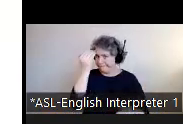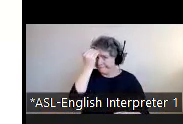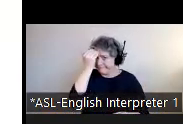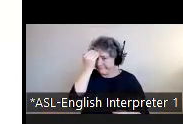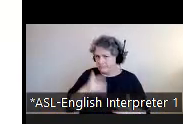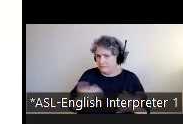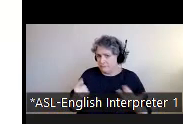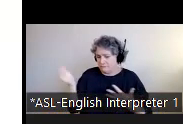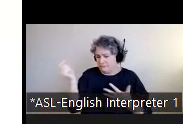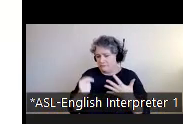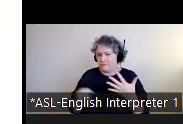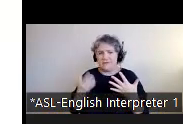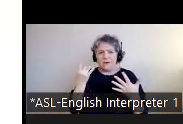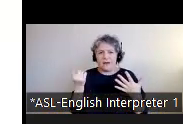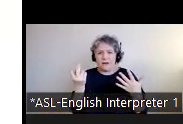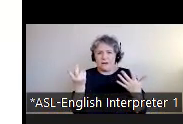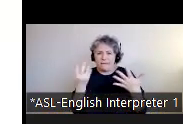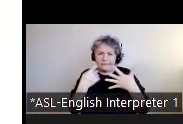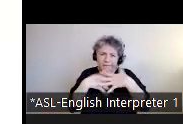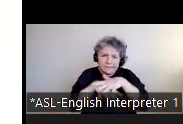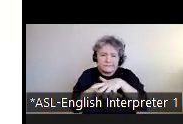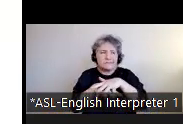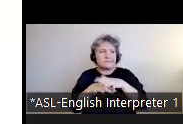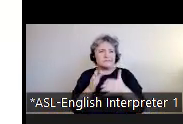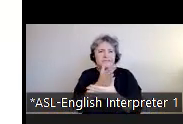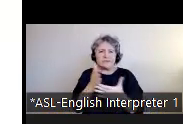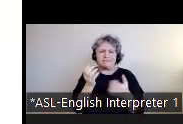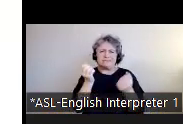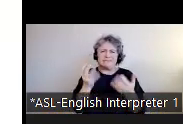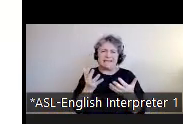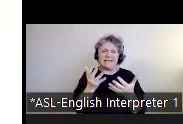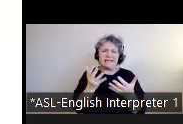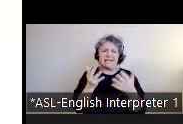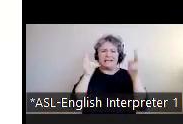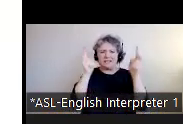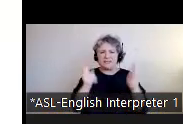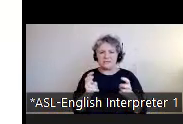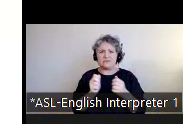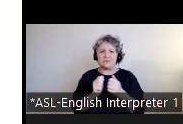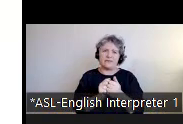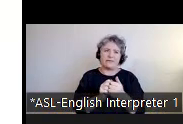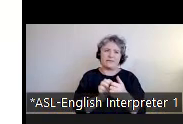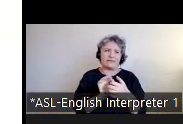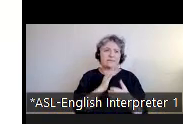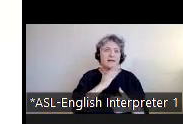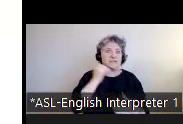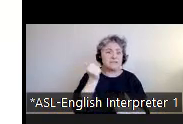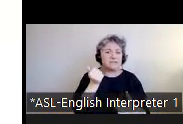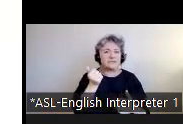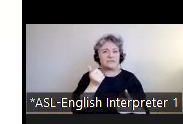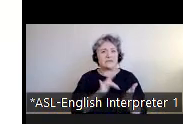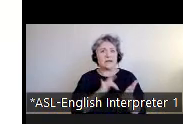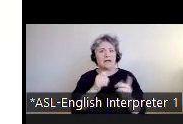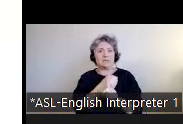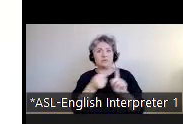it does have that intersection between so many issues with elder abuse that come up, and then people's desire